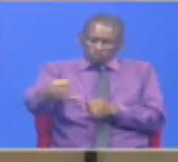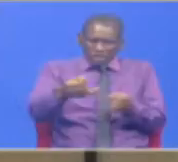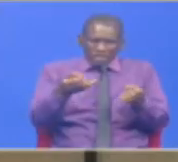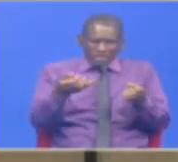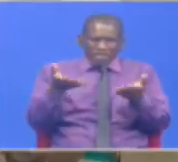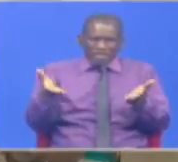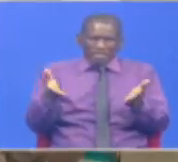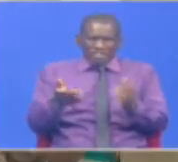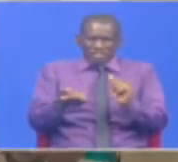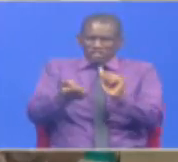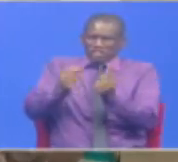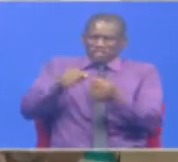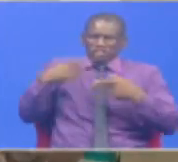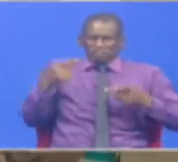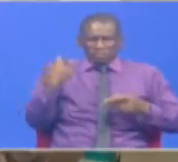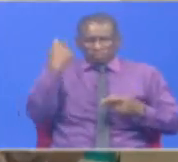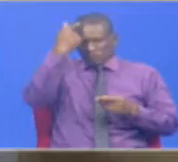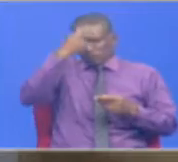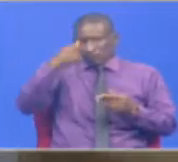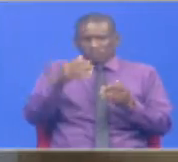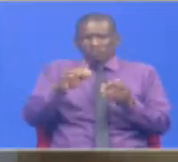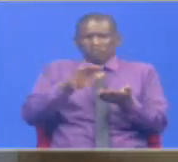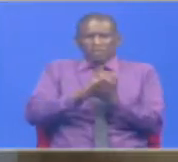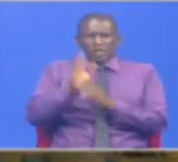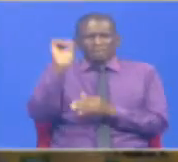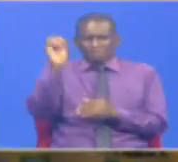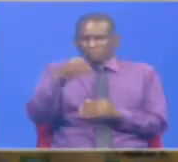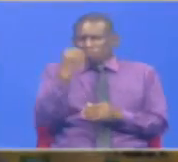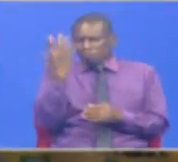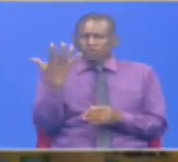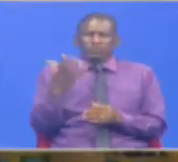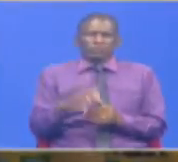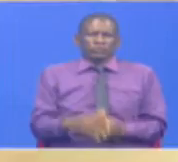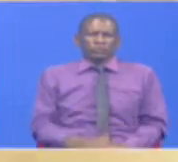people's faces into a beautiful art piece.